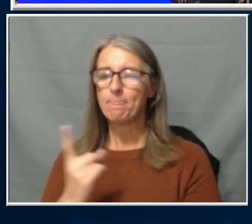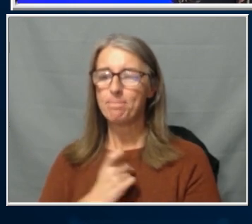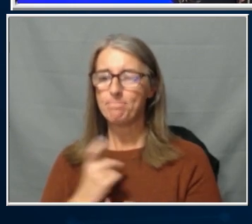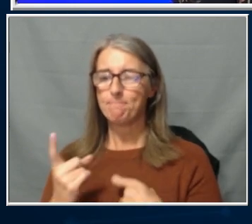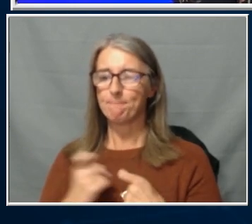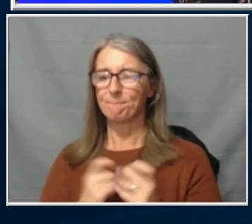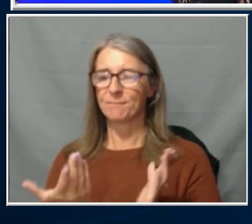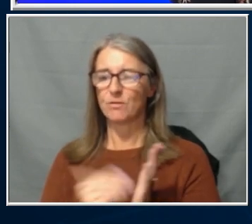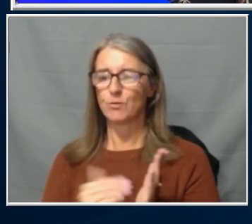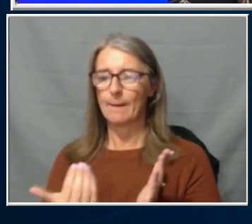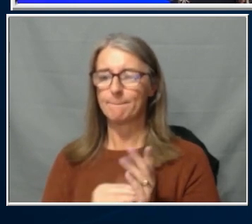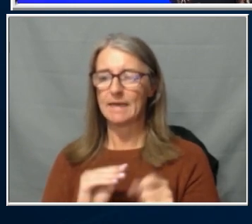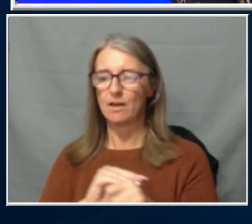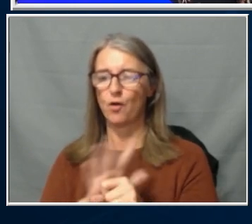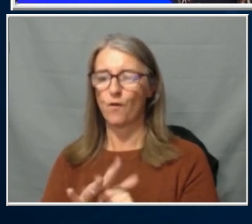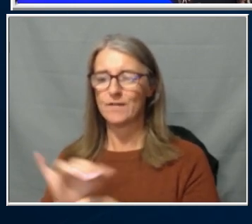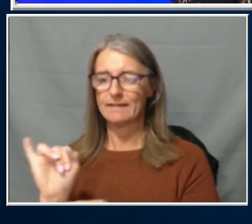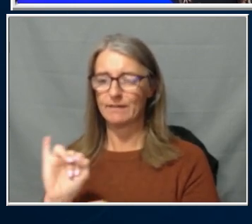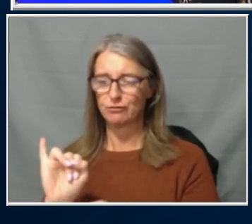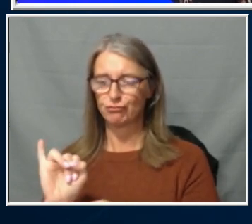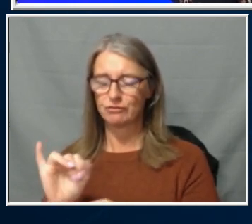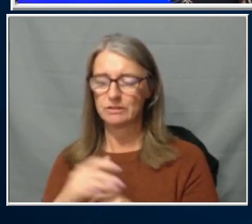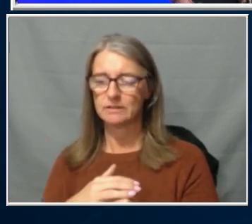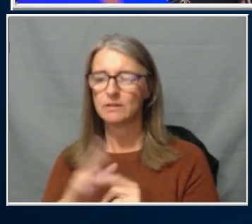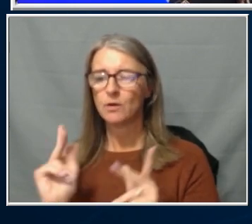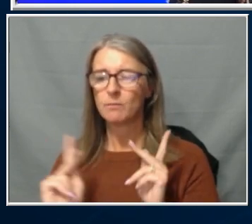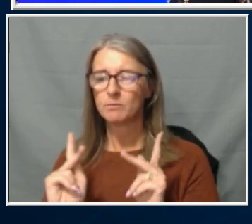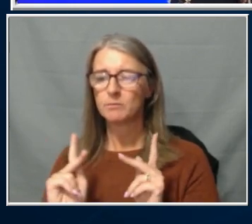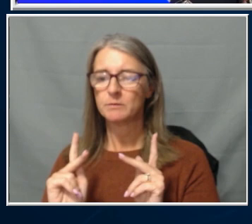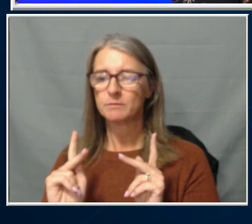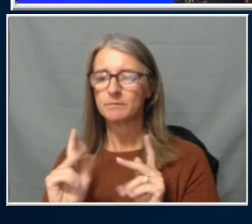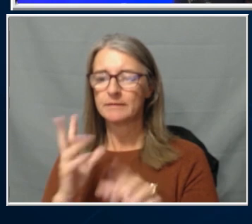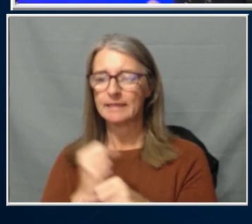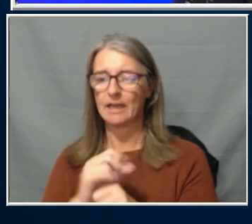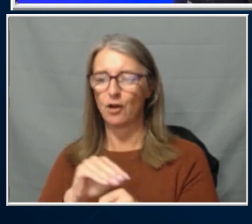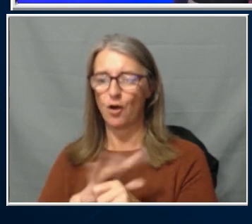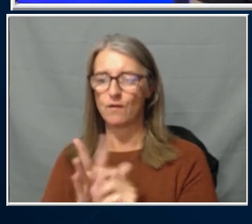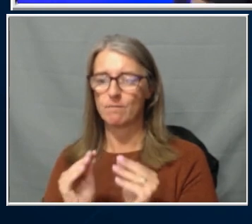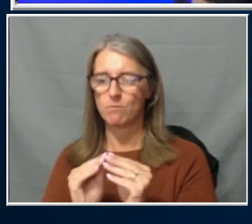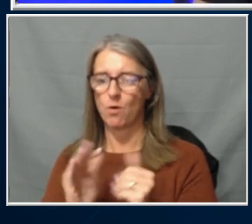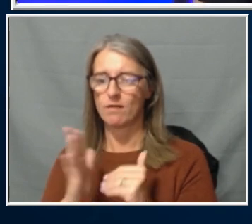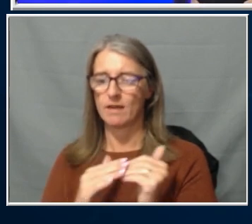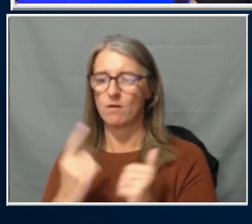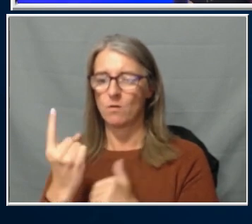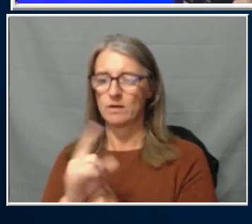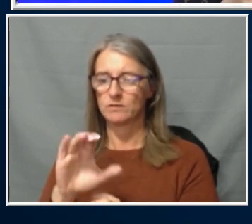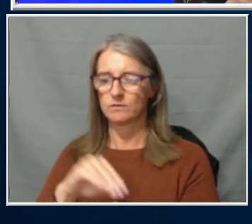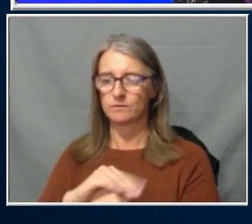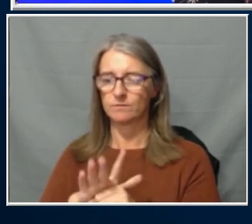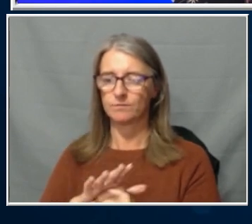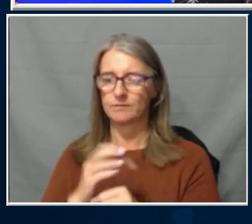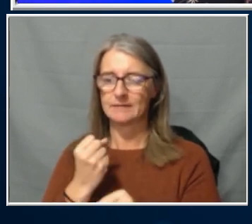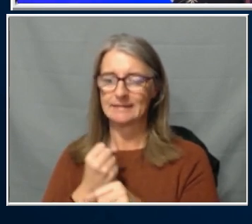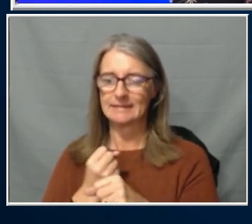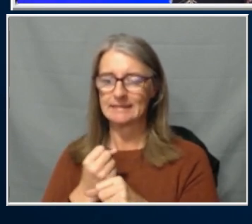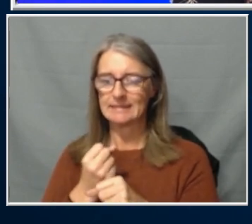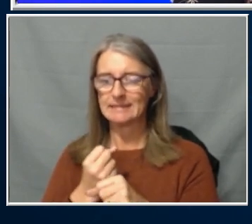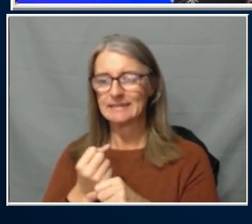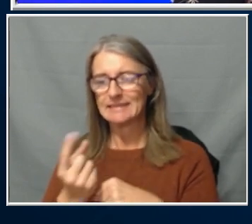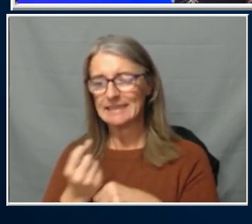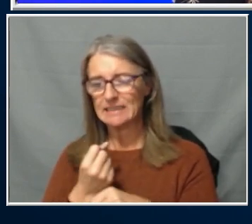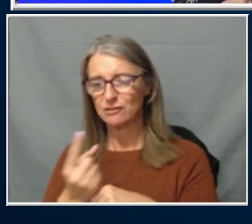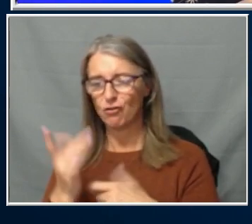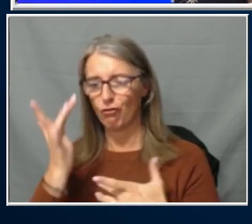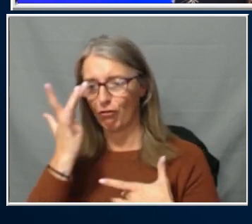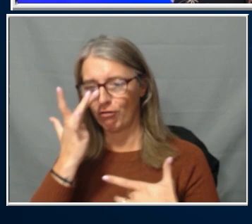repeat COVID infections. When a person gets COVID more than once, as we know, so if COVID is going to be a seasonal disease, and we've talked about